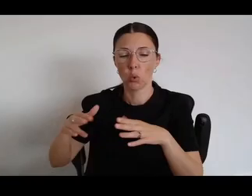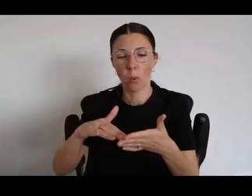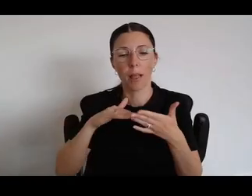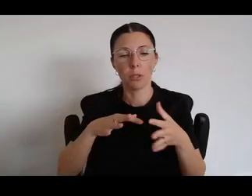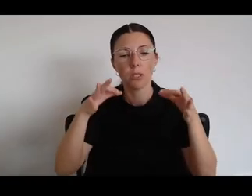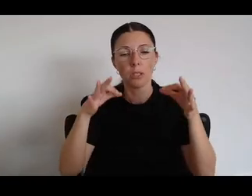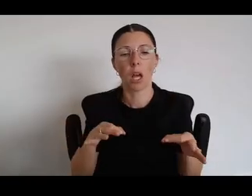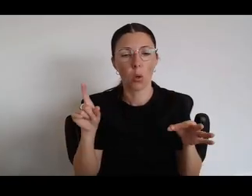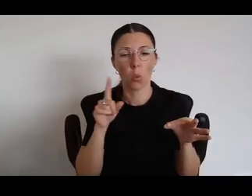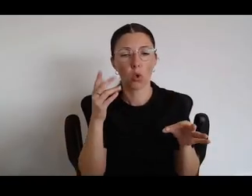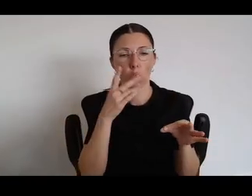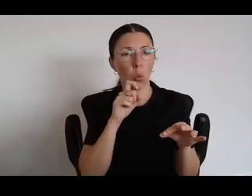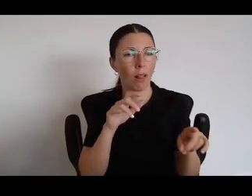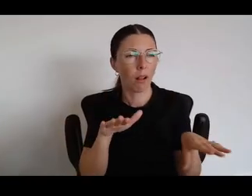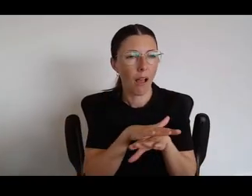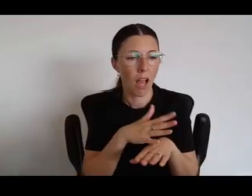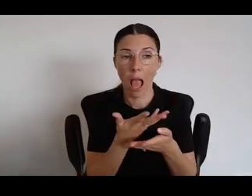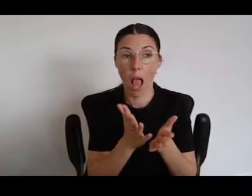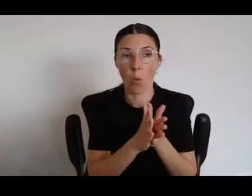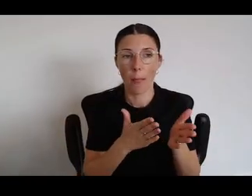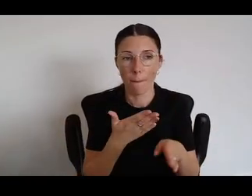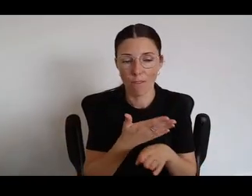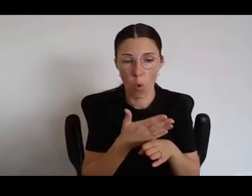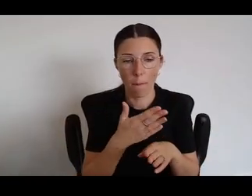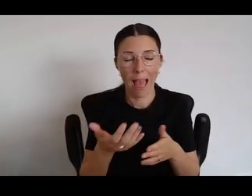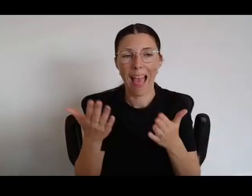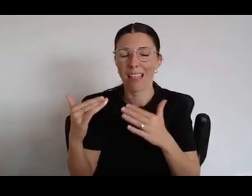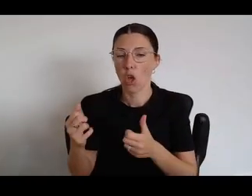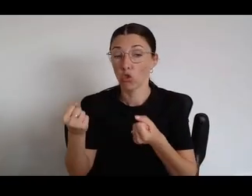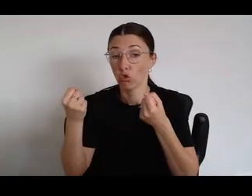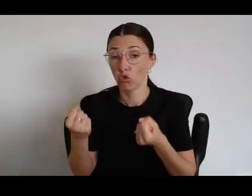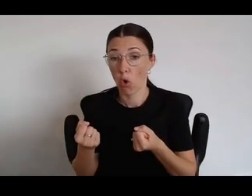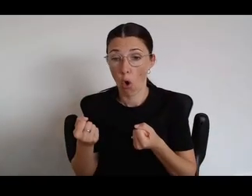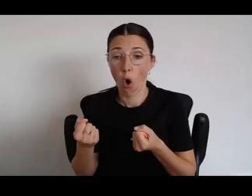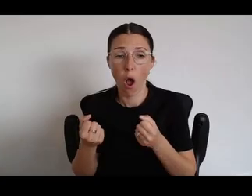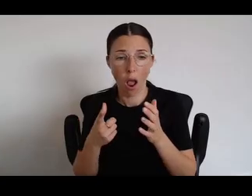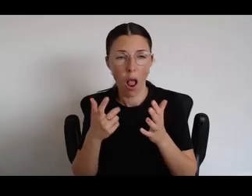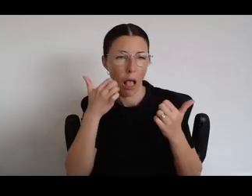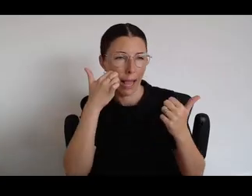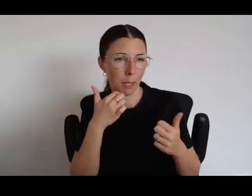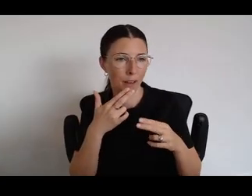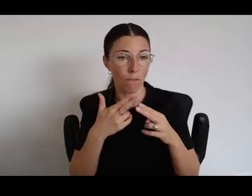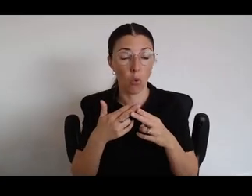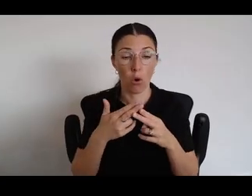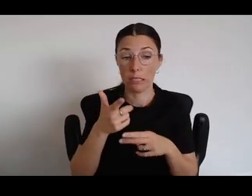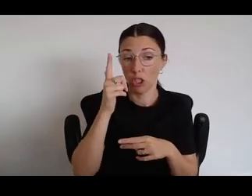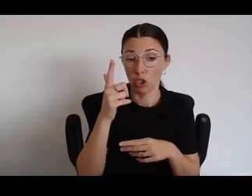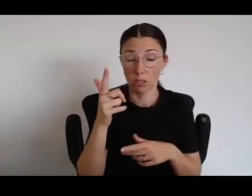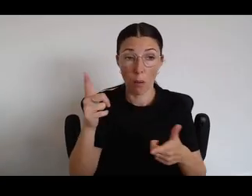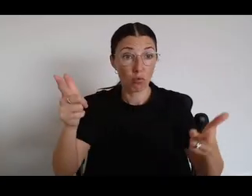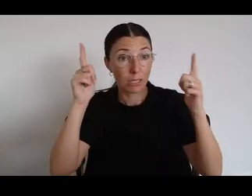systems perform, and then stronger accountability for often individual teachers or principals or schools to make sure that